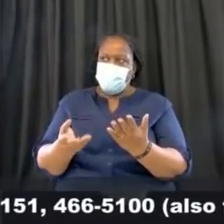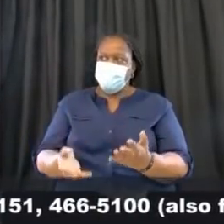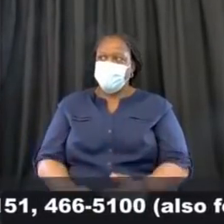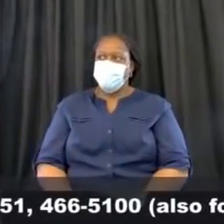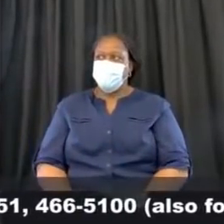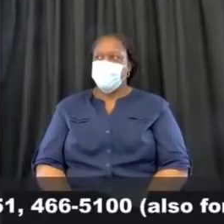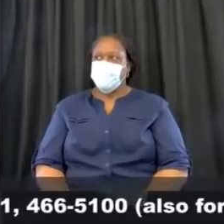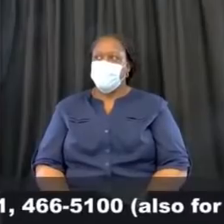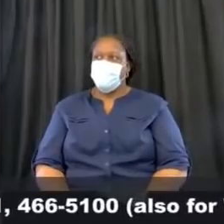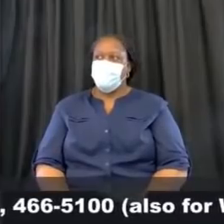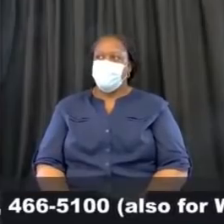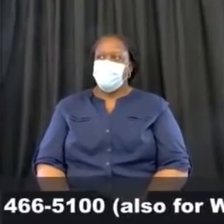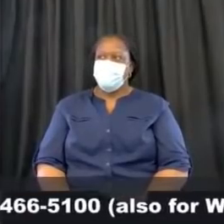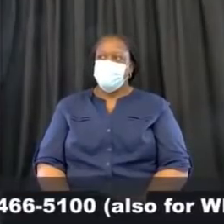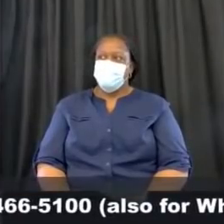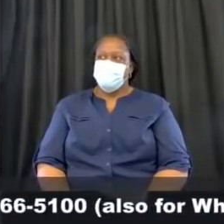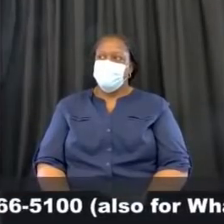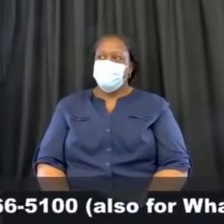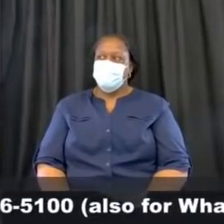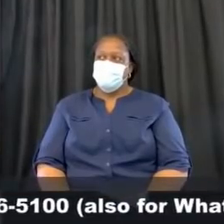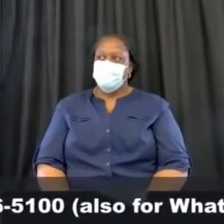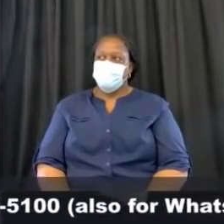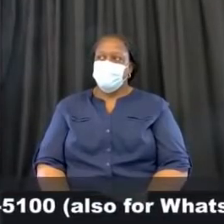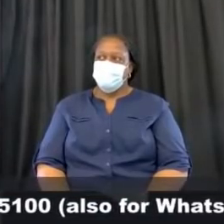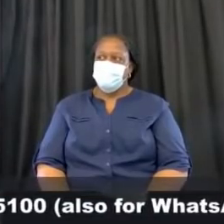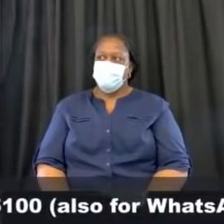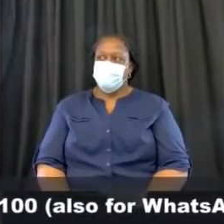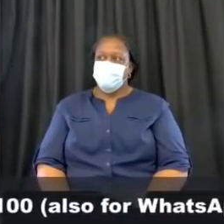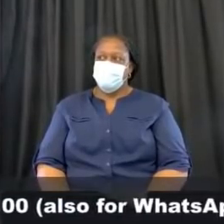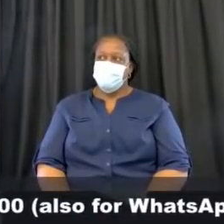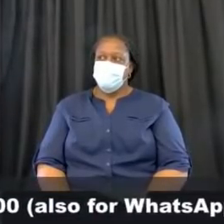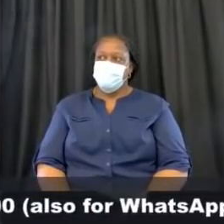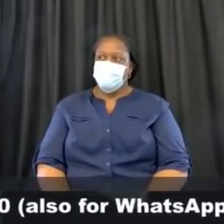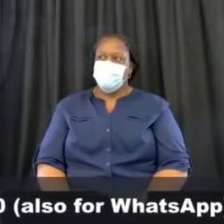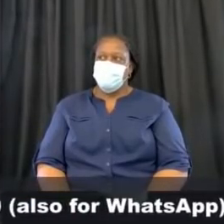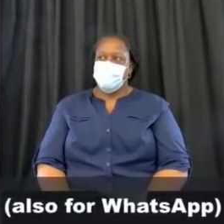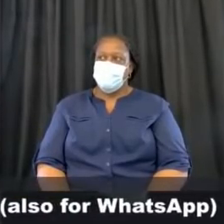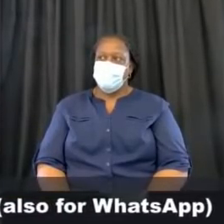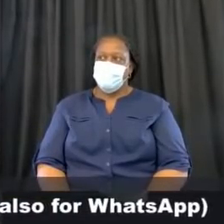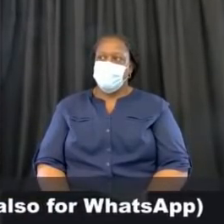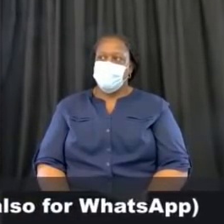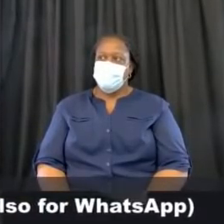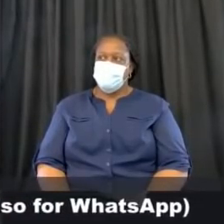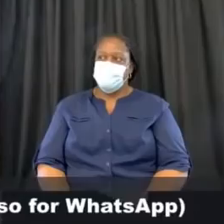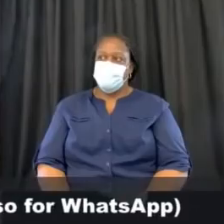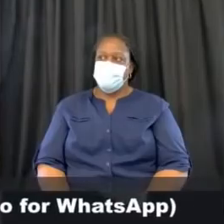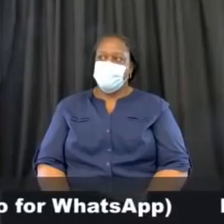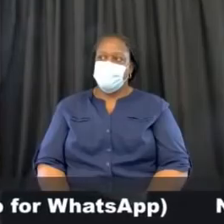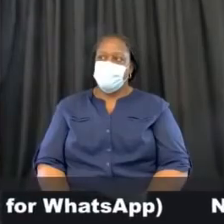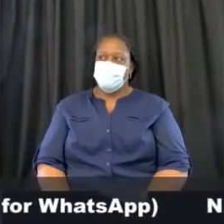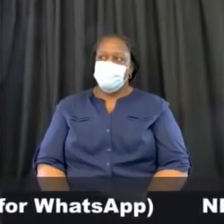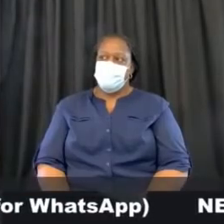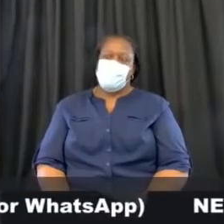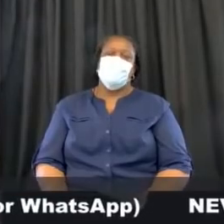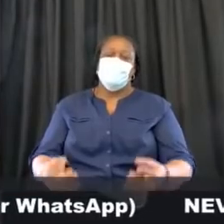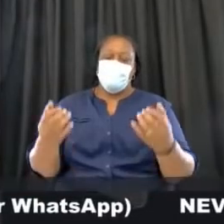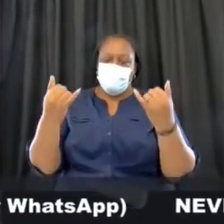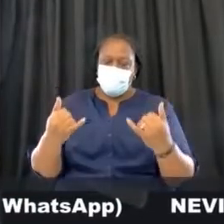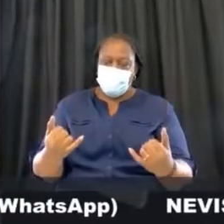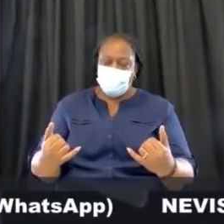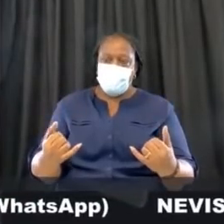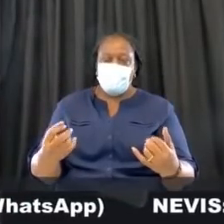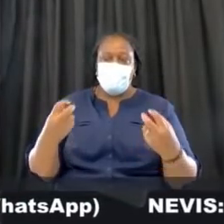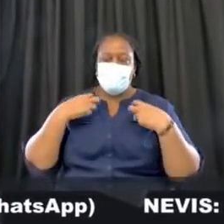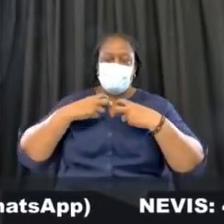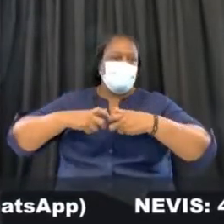Let me start by saying that this is not going to be the only crisis that this country will face. But right now we are facing